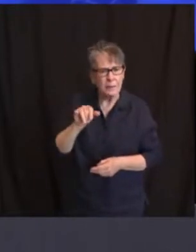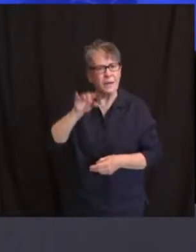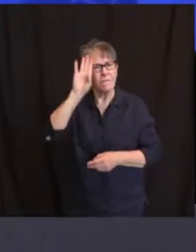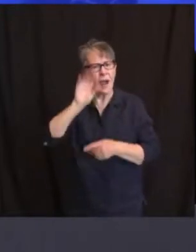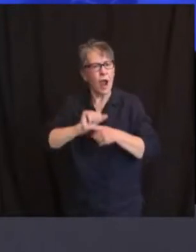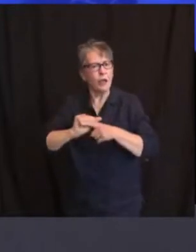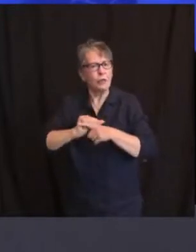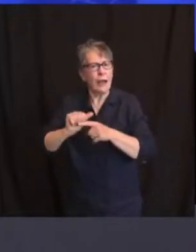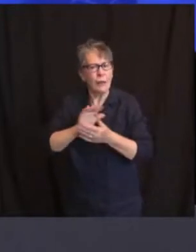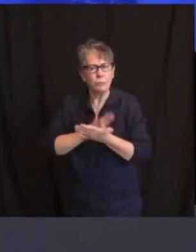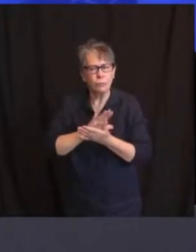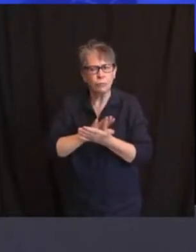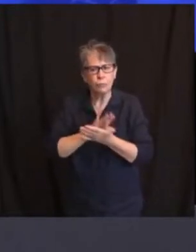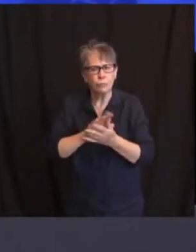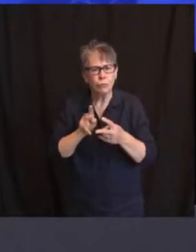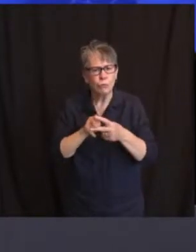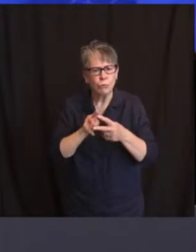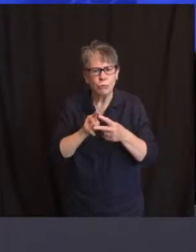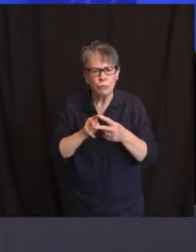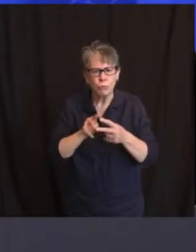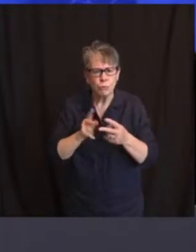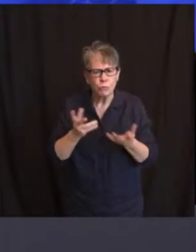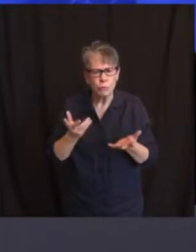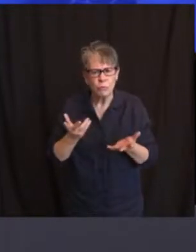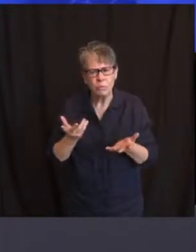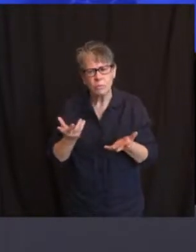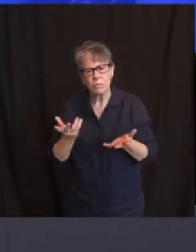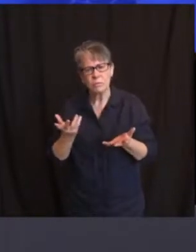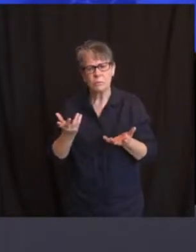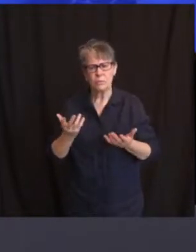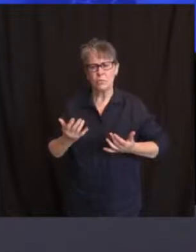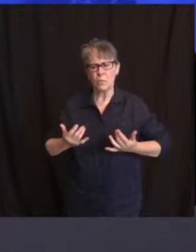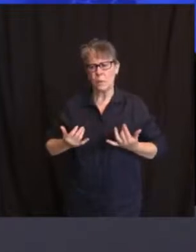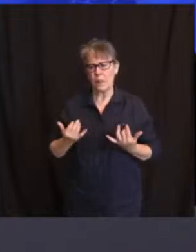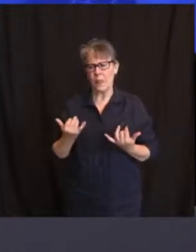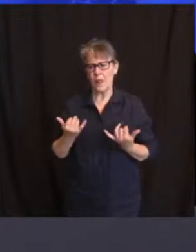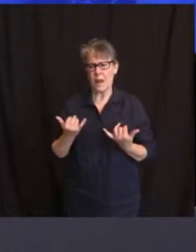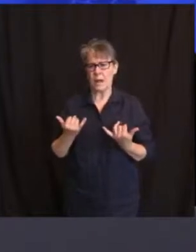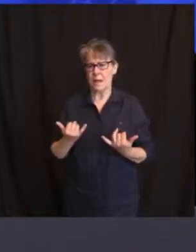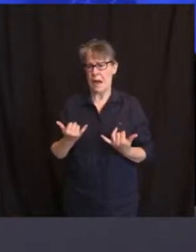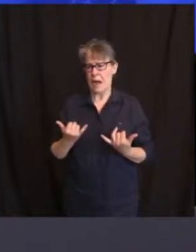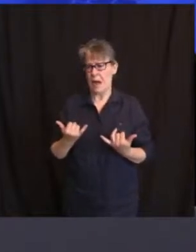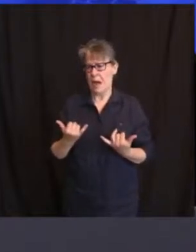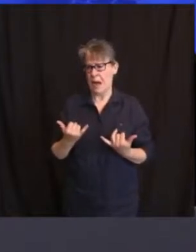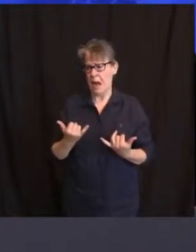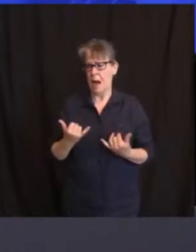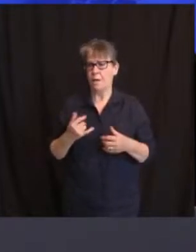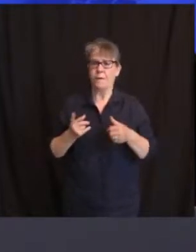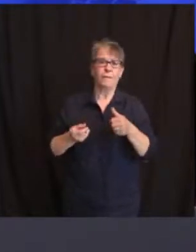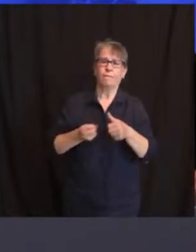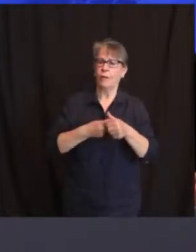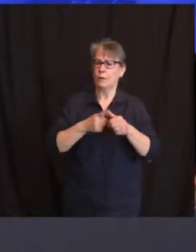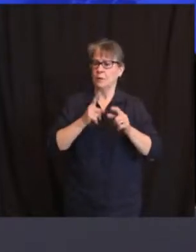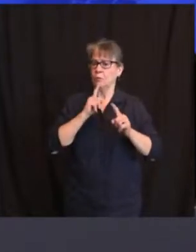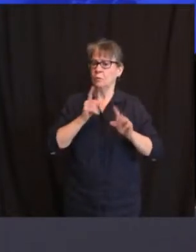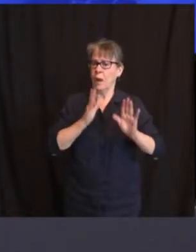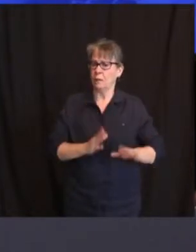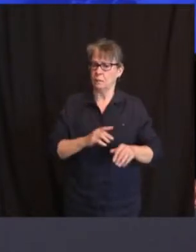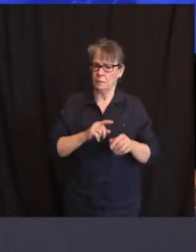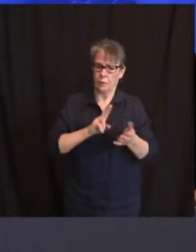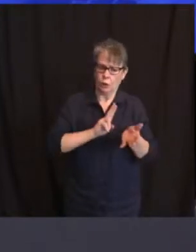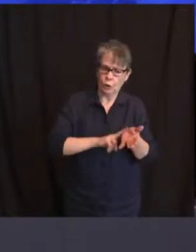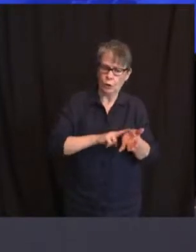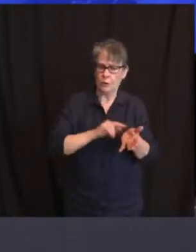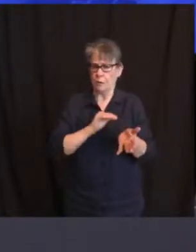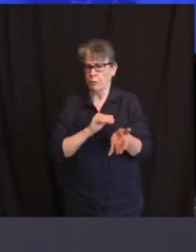having, beyond healthcare workers, those first responders impacted. I mean, we have even